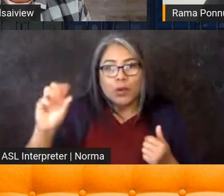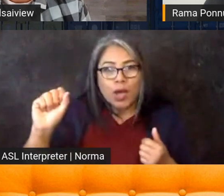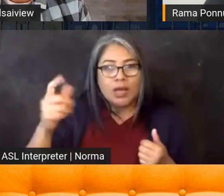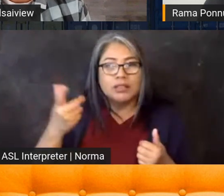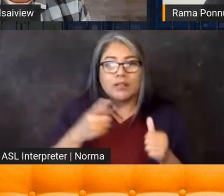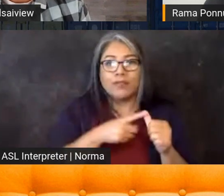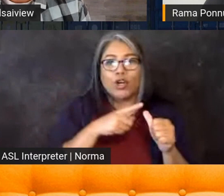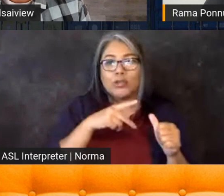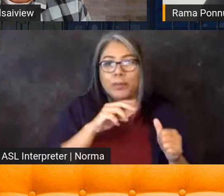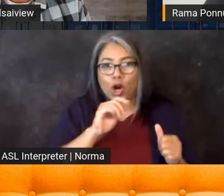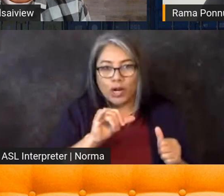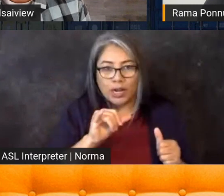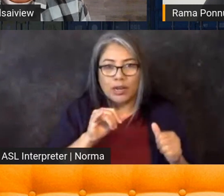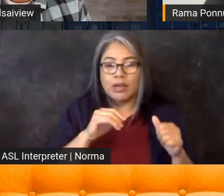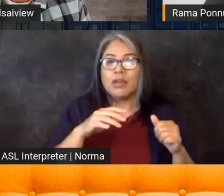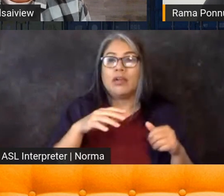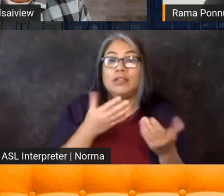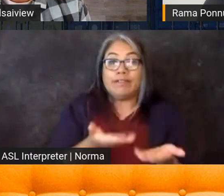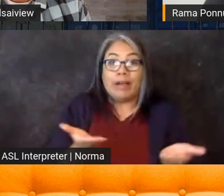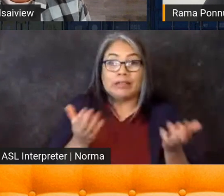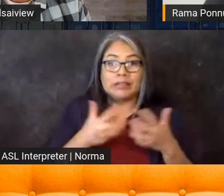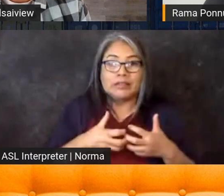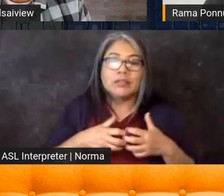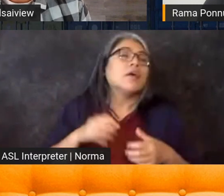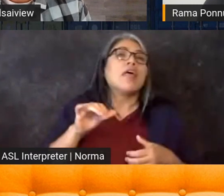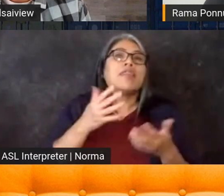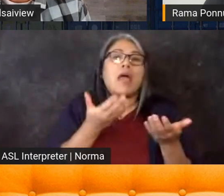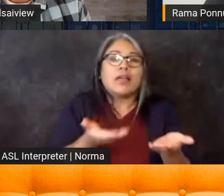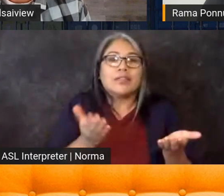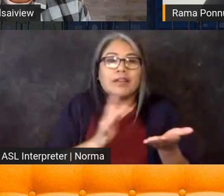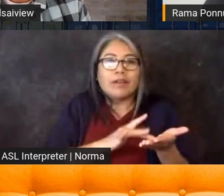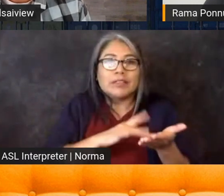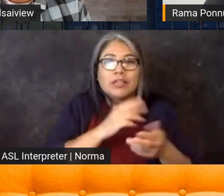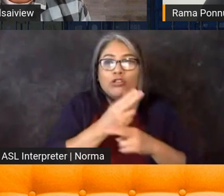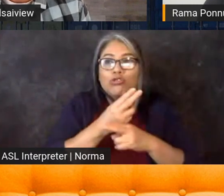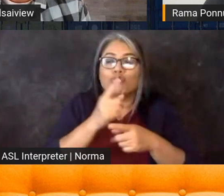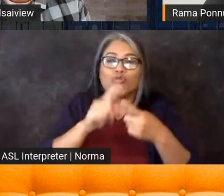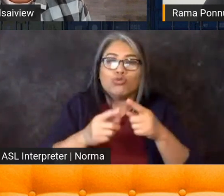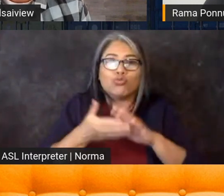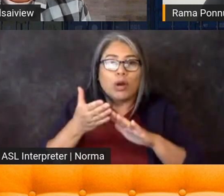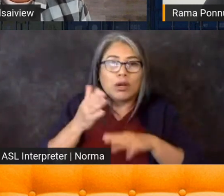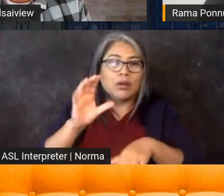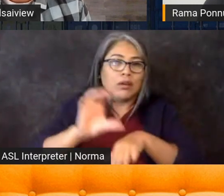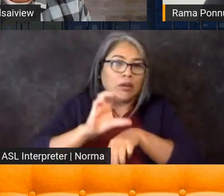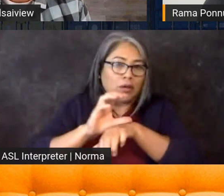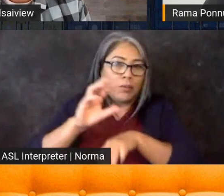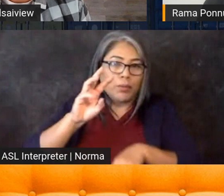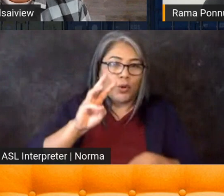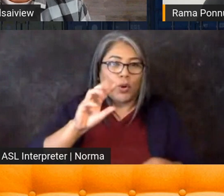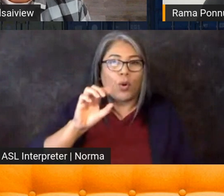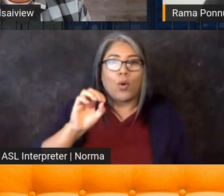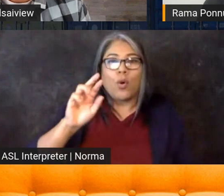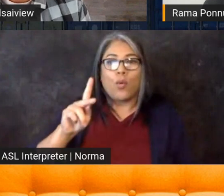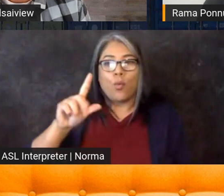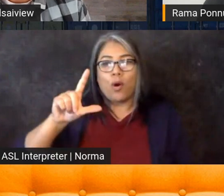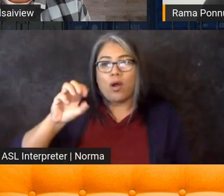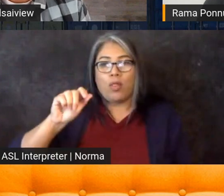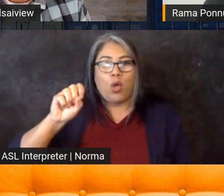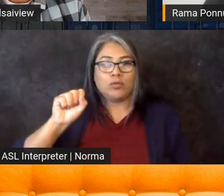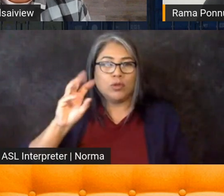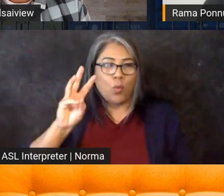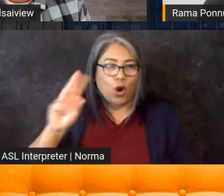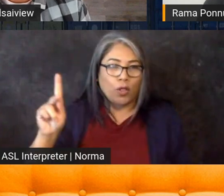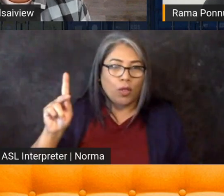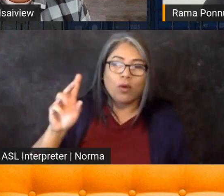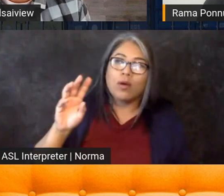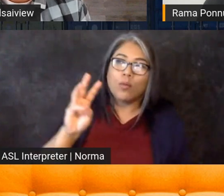compute workloads at rugged, mobile, disconnected edge. And to provide the building blocks for customers to build their apps and run on the device,